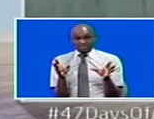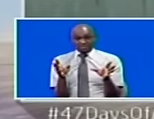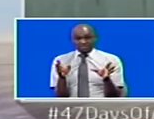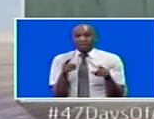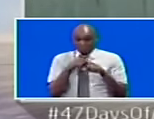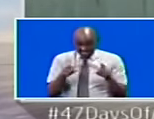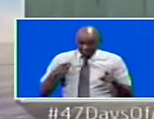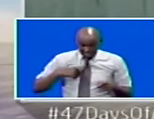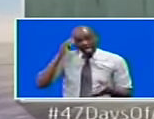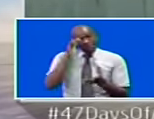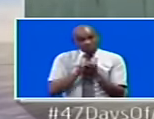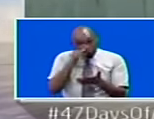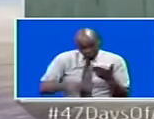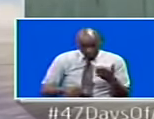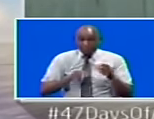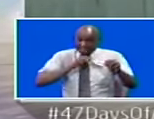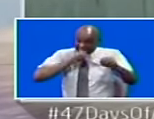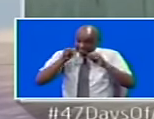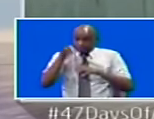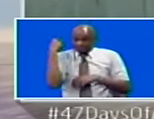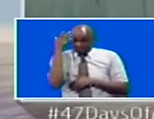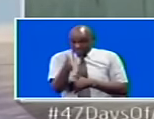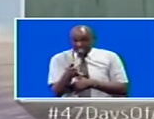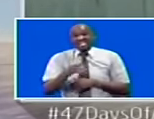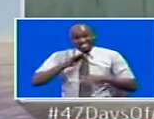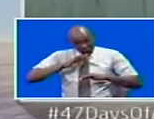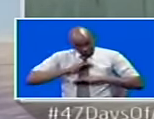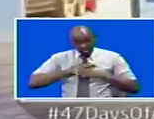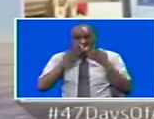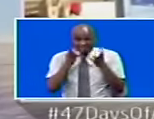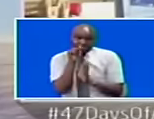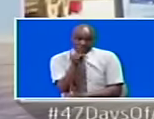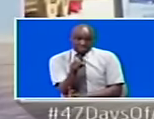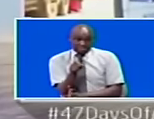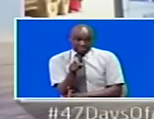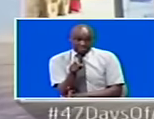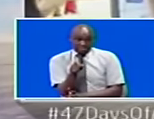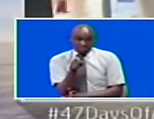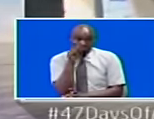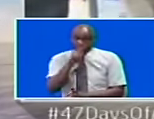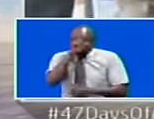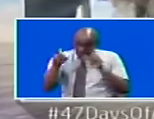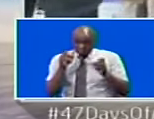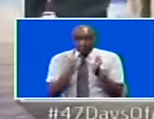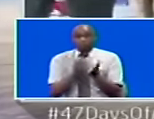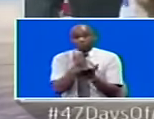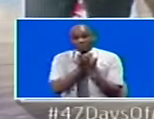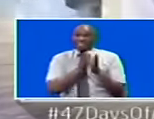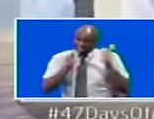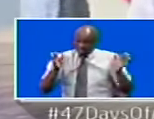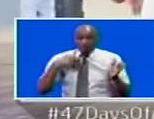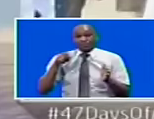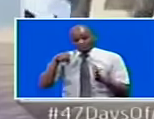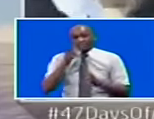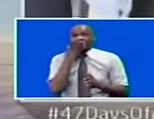But I do believe that the management have adequately responded to the queries raised by the Auditor General.